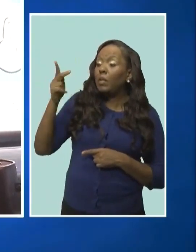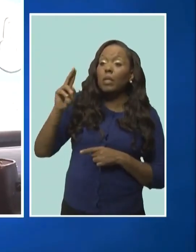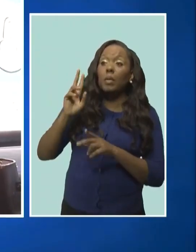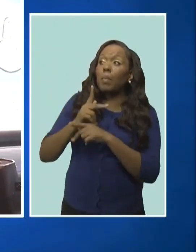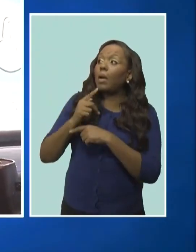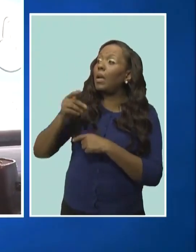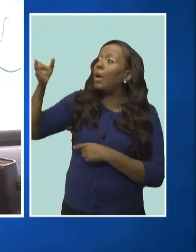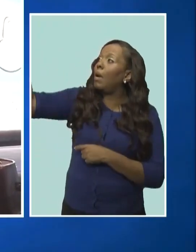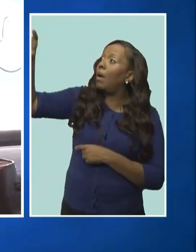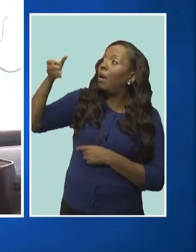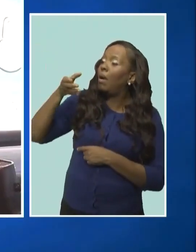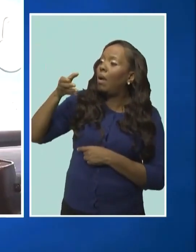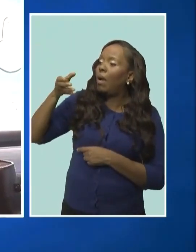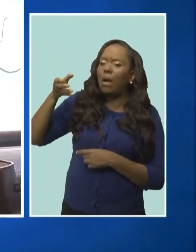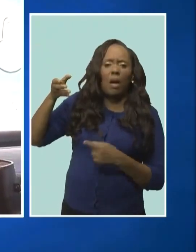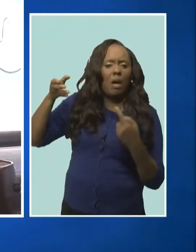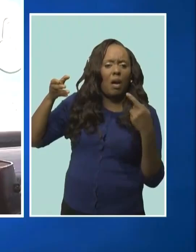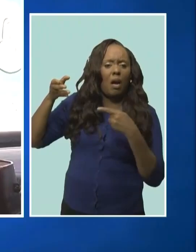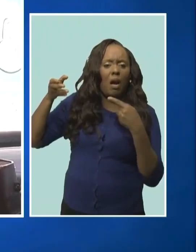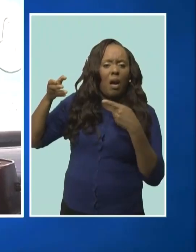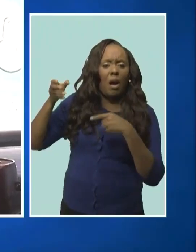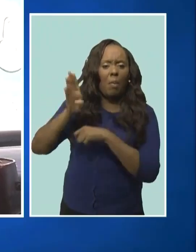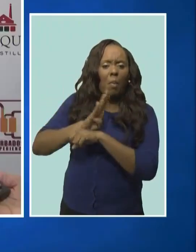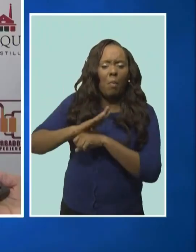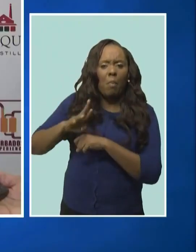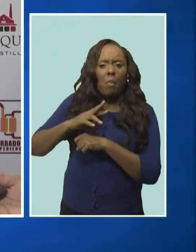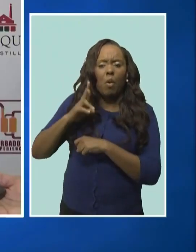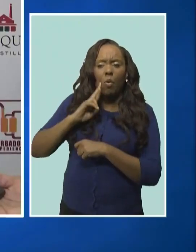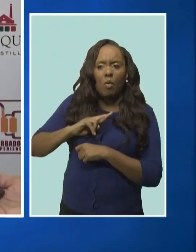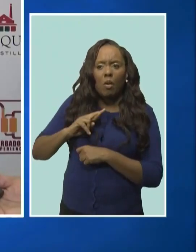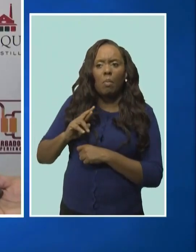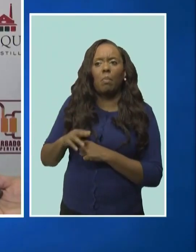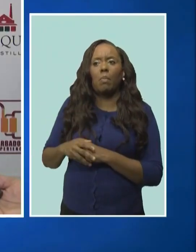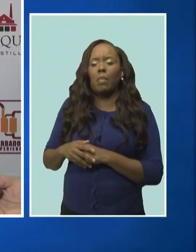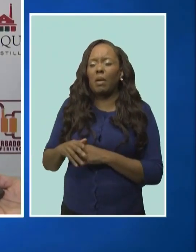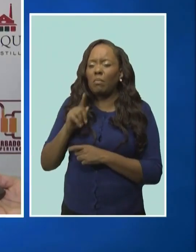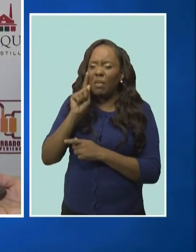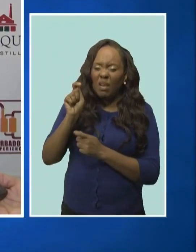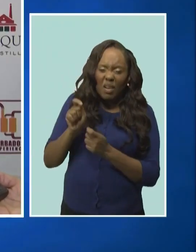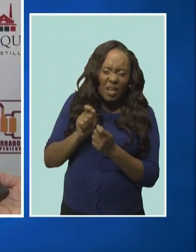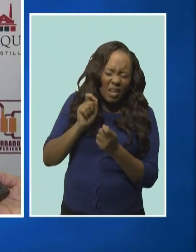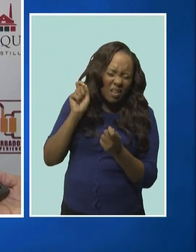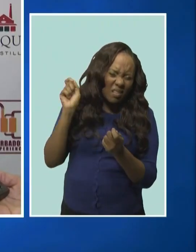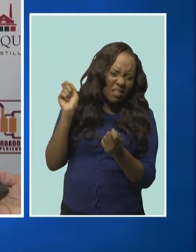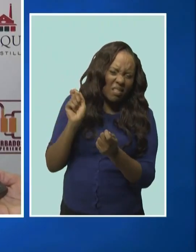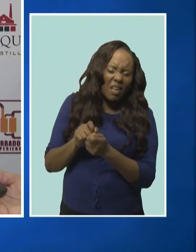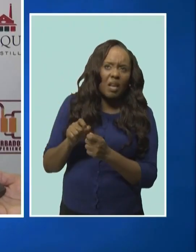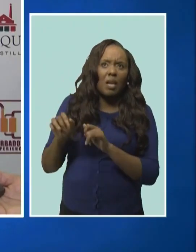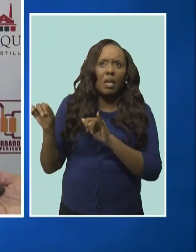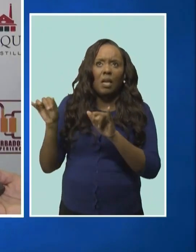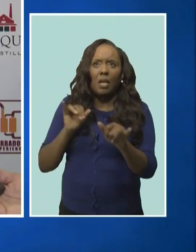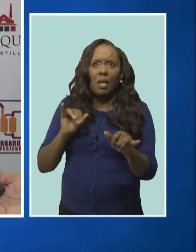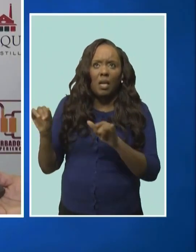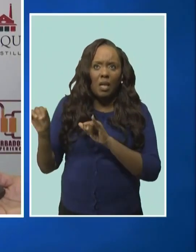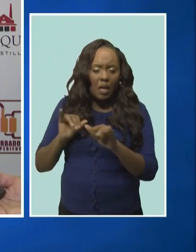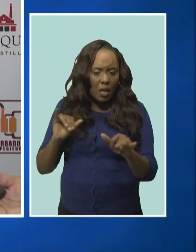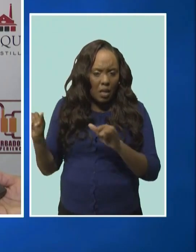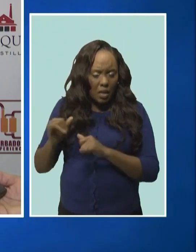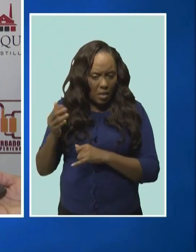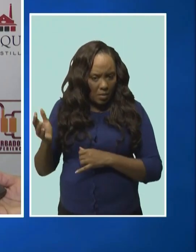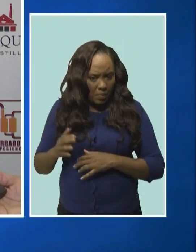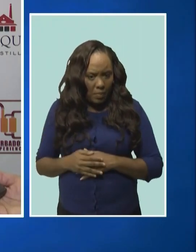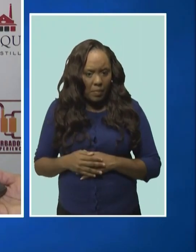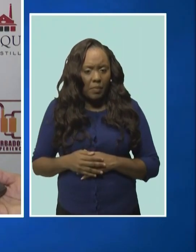says 10-year-old Barbados rum, the product is exactly as you would envision the words 10-year-old Barbados rum to